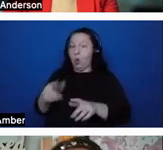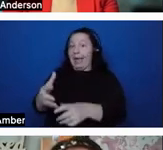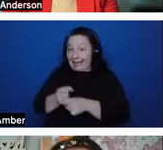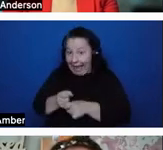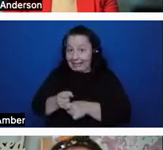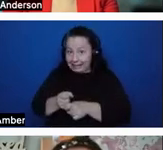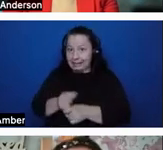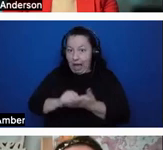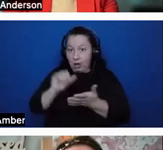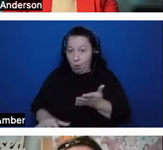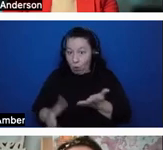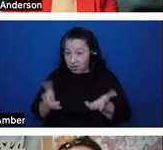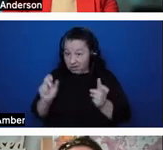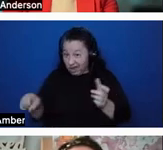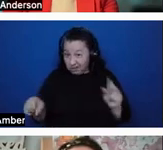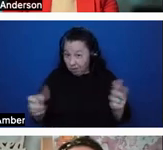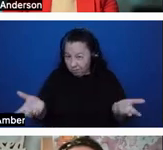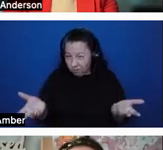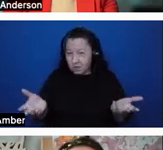And so it goes beyond